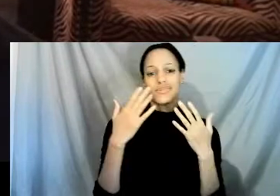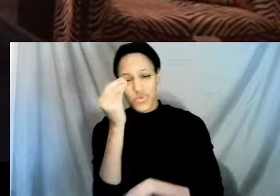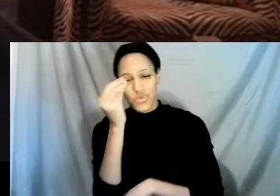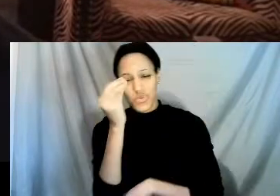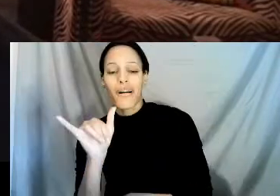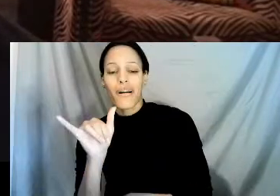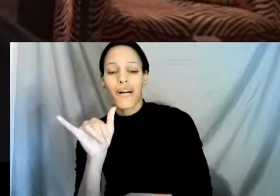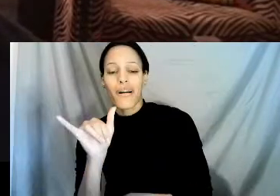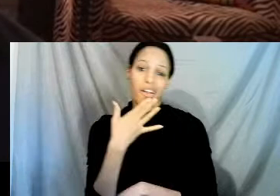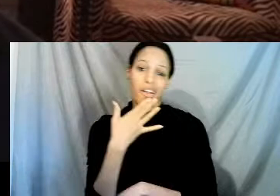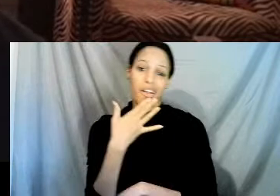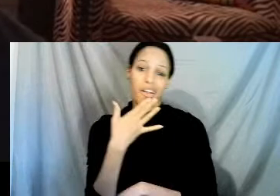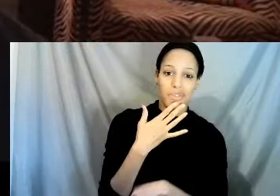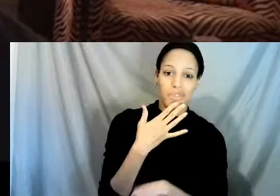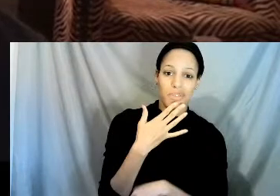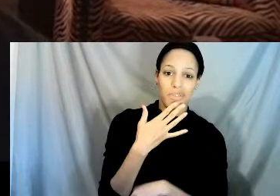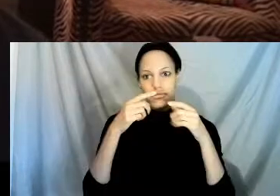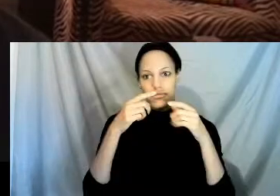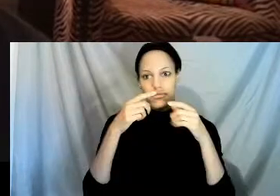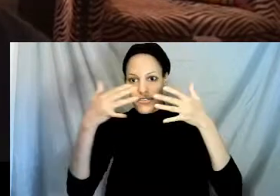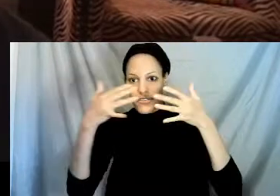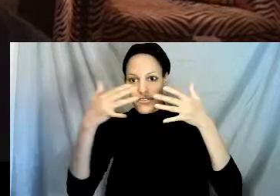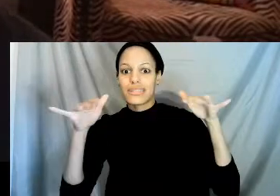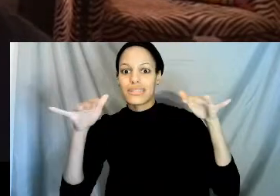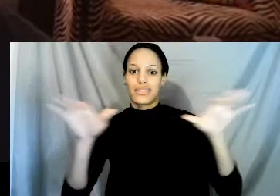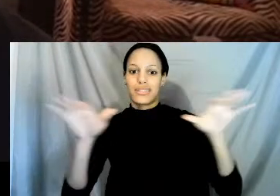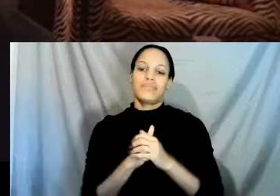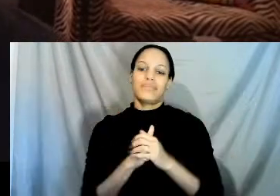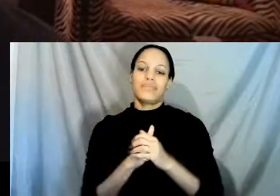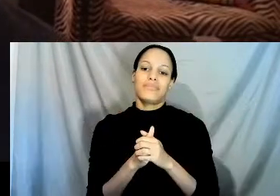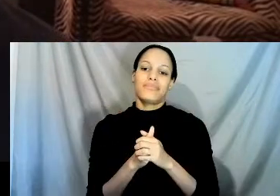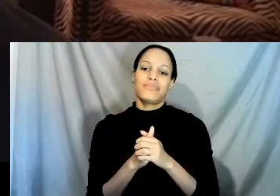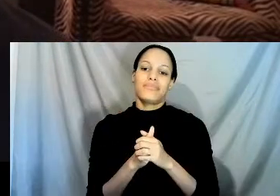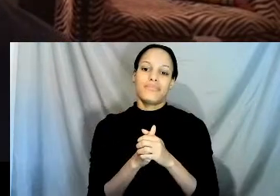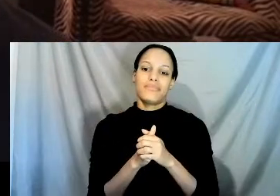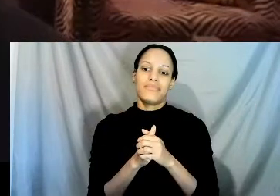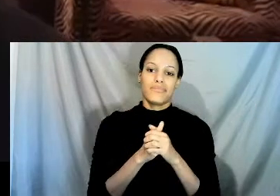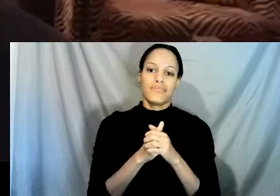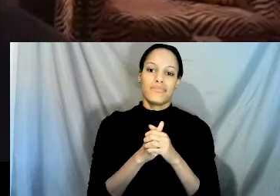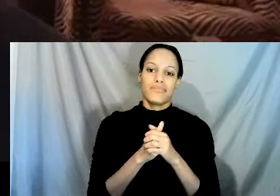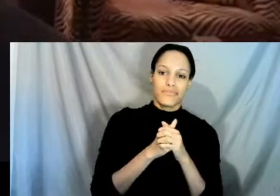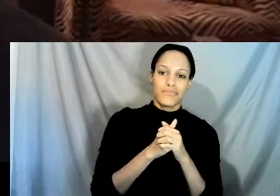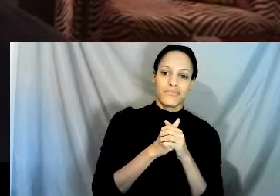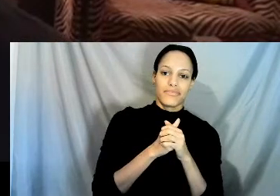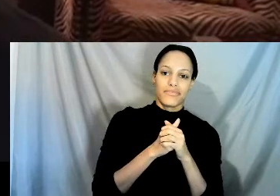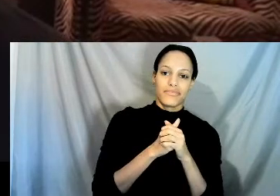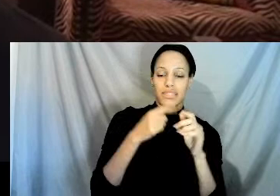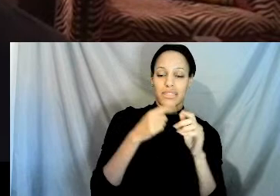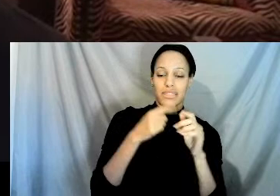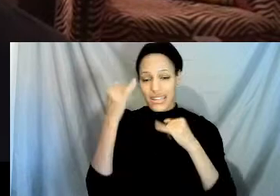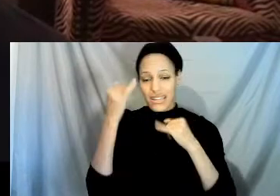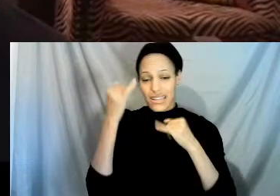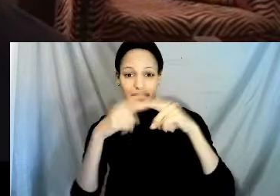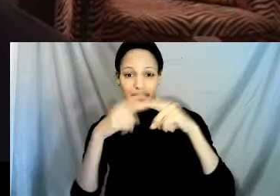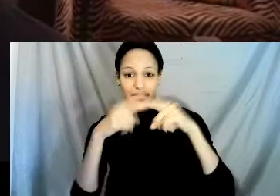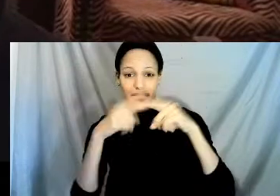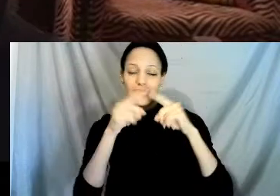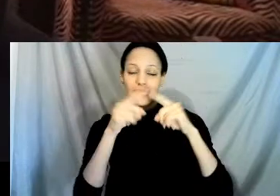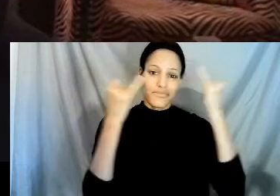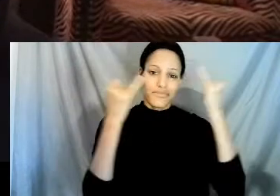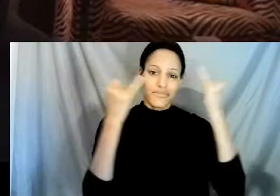diversity. Diversity of ideas, diversity of thinking, diversity